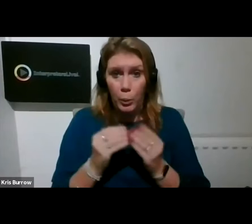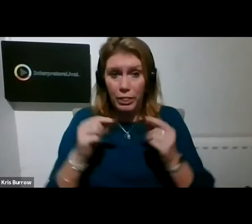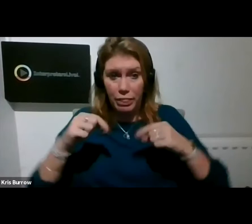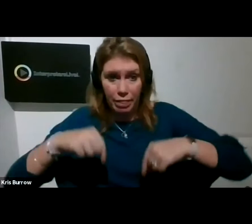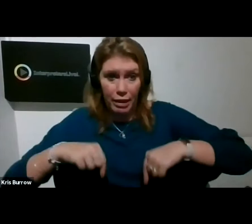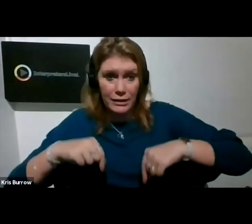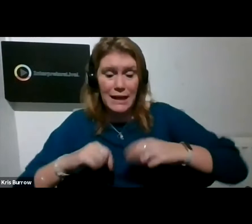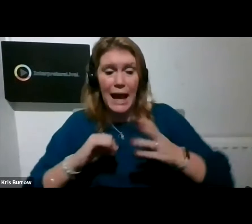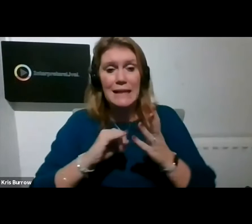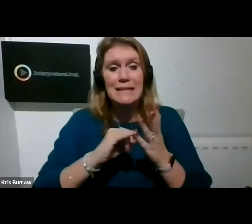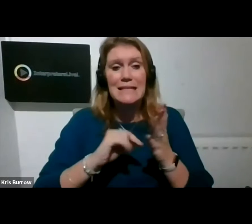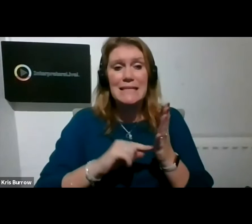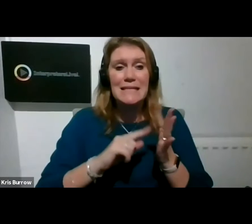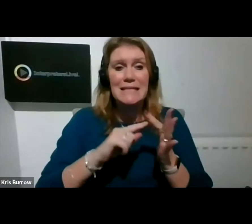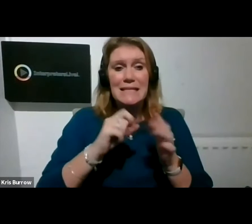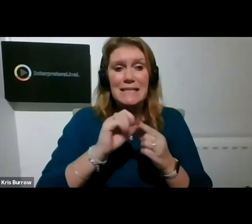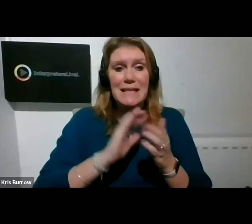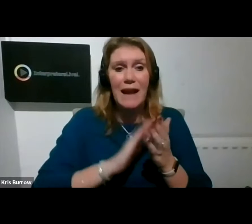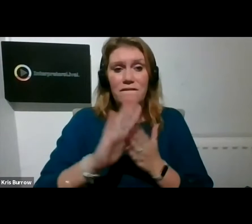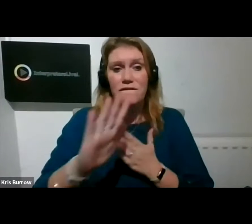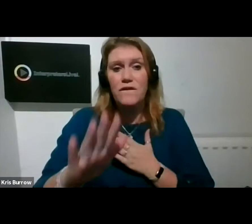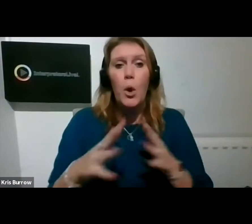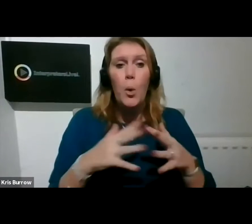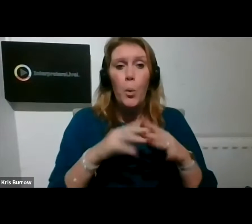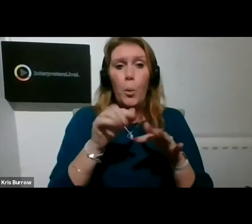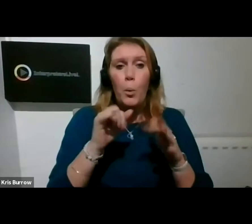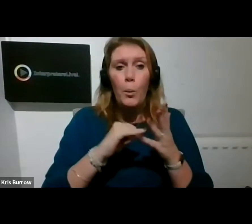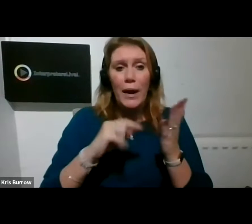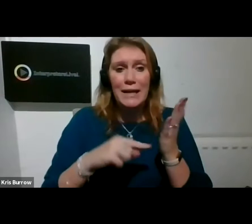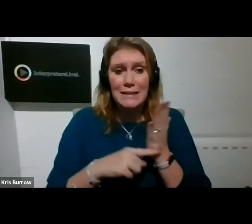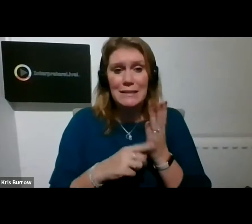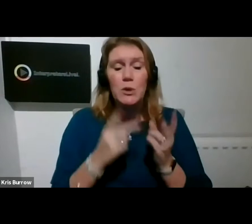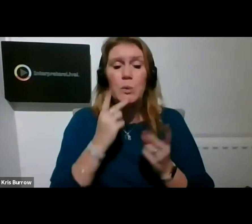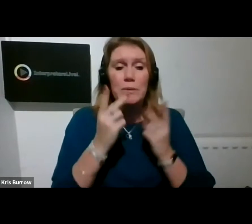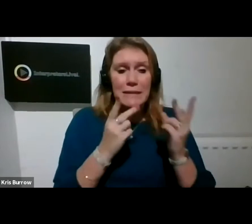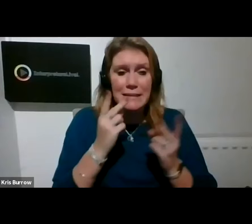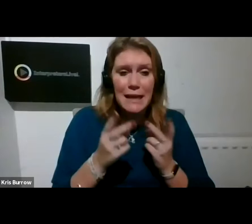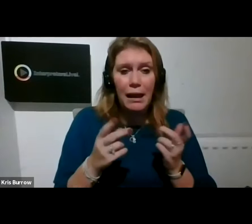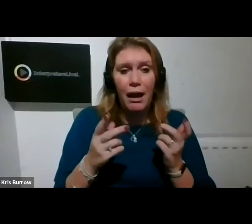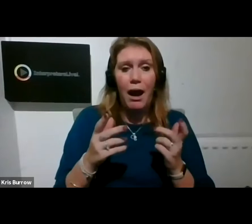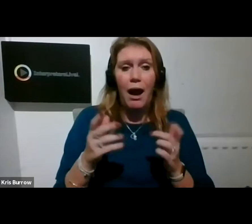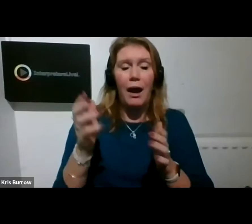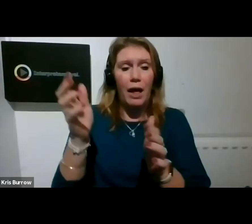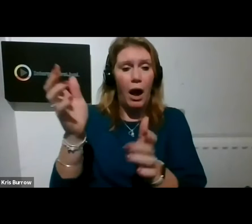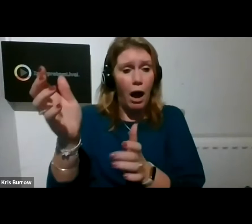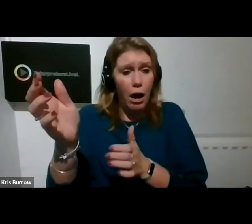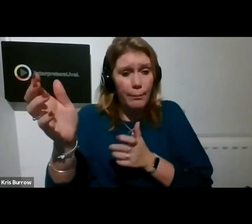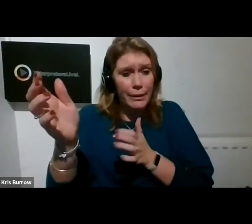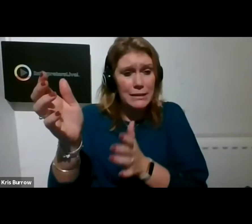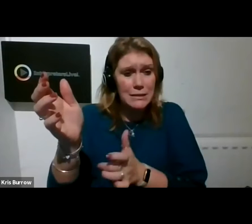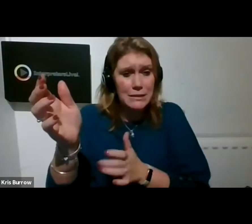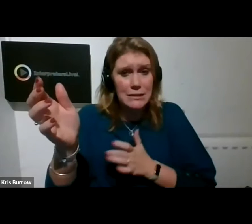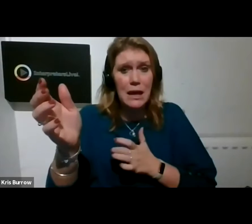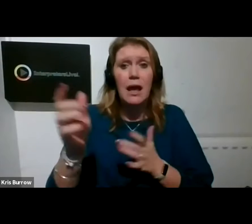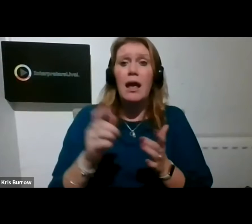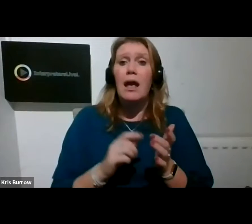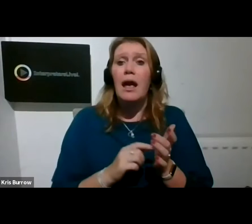Steph West, who's a folk singer and harpist, and Clarence Adu, who is a jazz